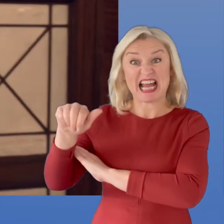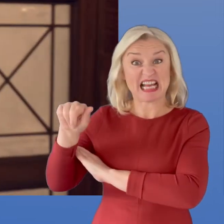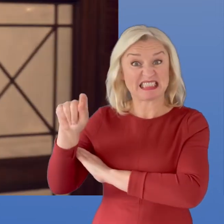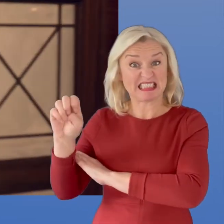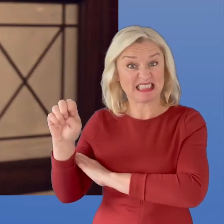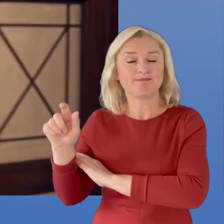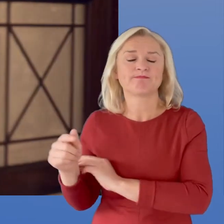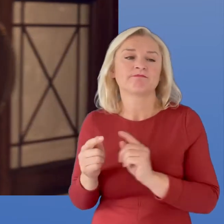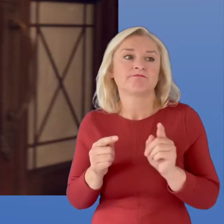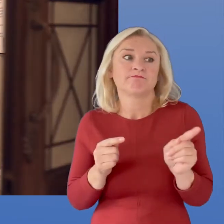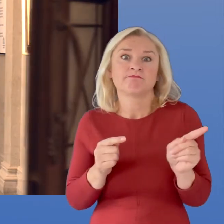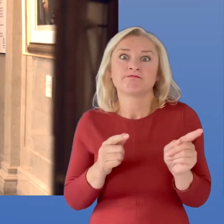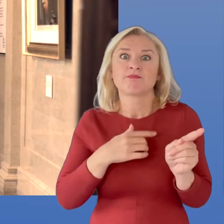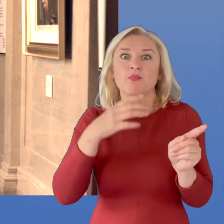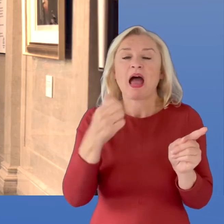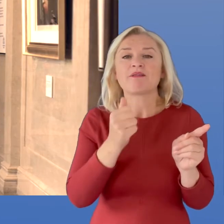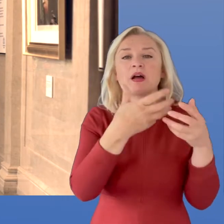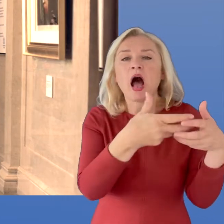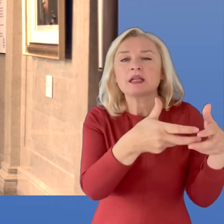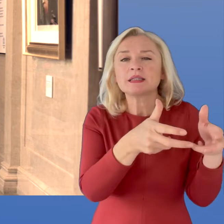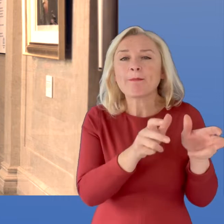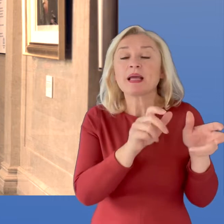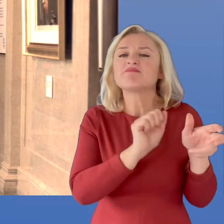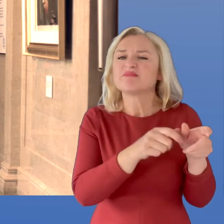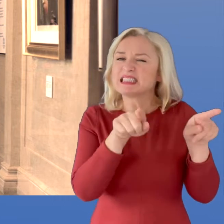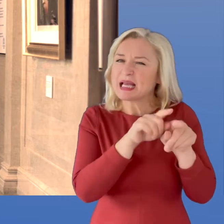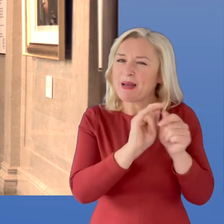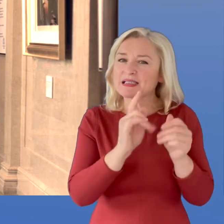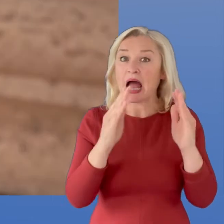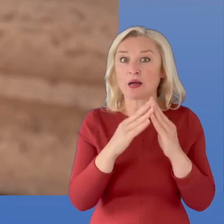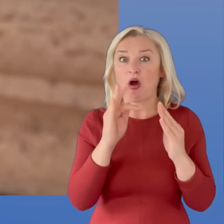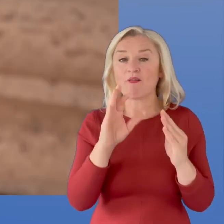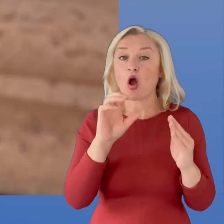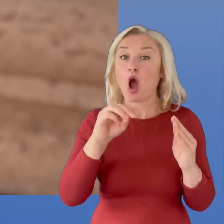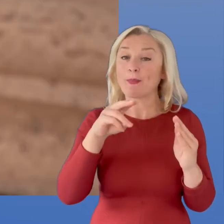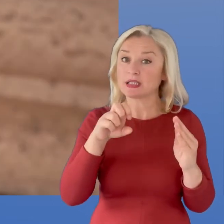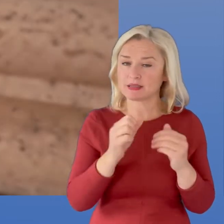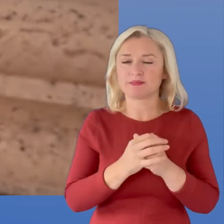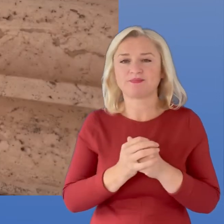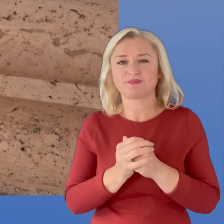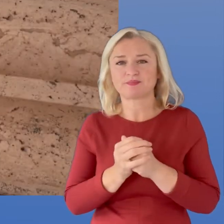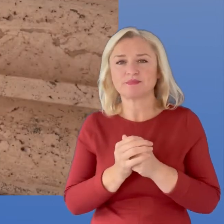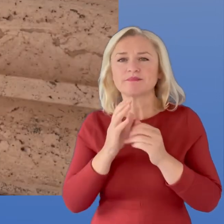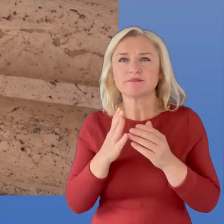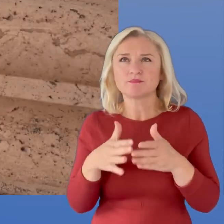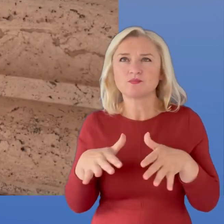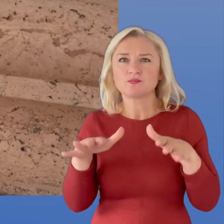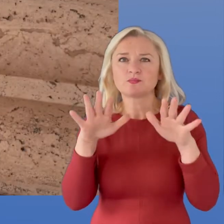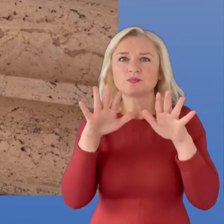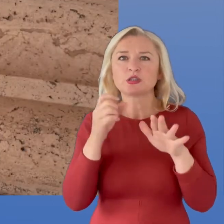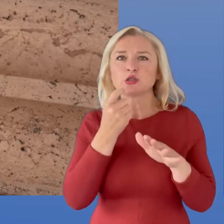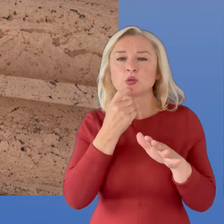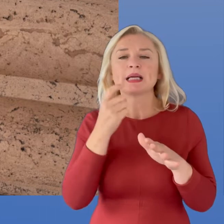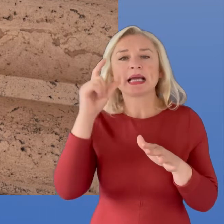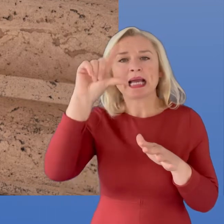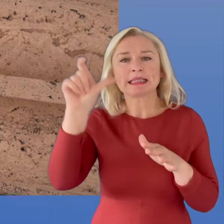the Assembly chamber on the opposite side, the equivalent of the House of Commons. Much of the interior of Parliament buildings is